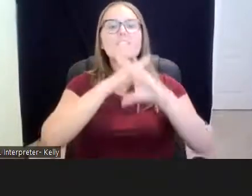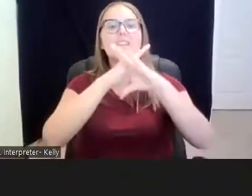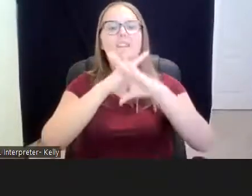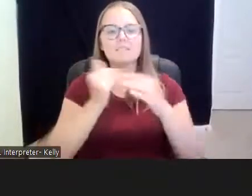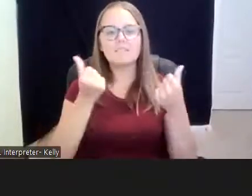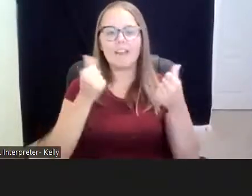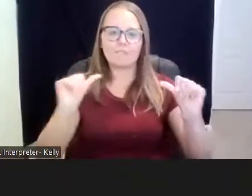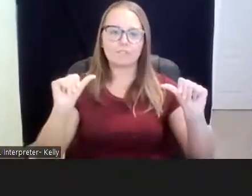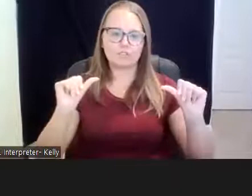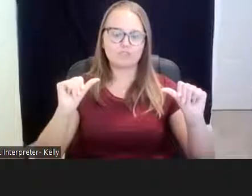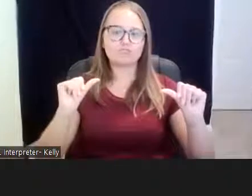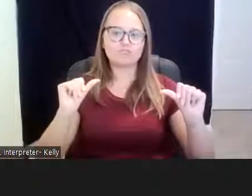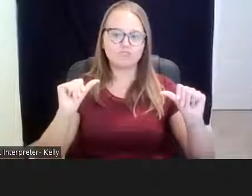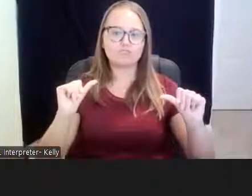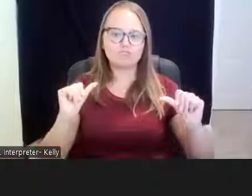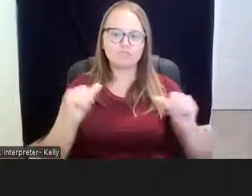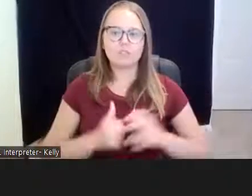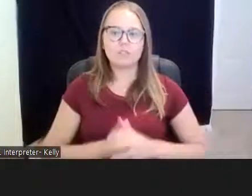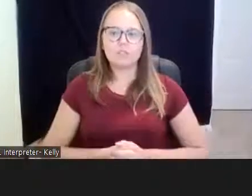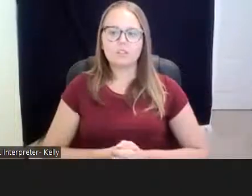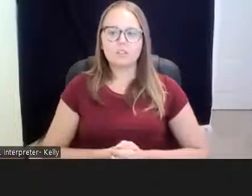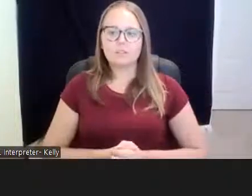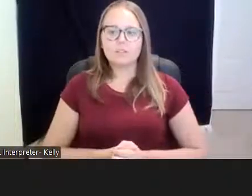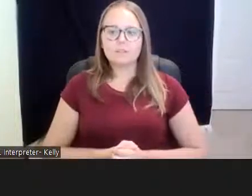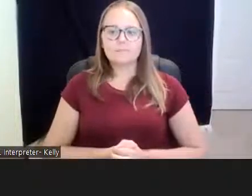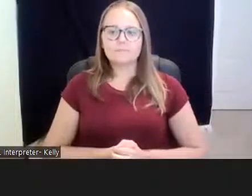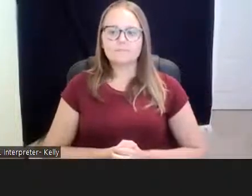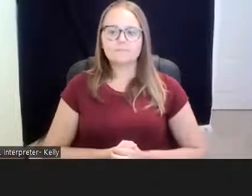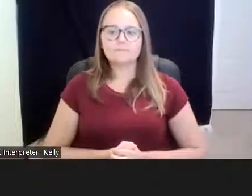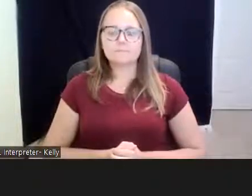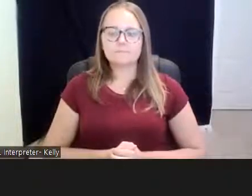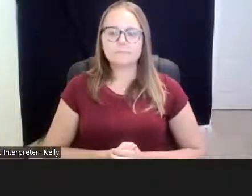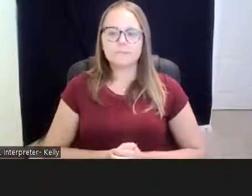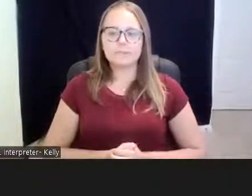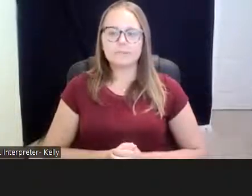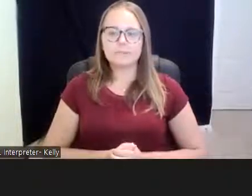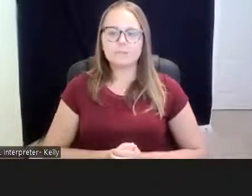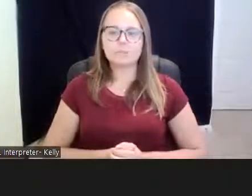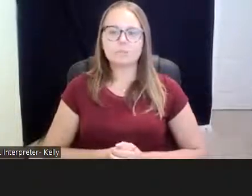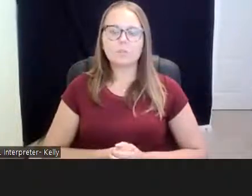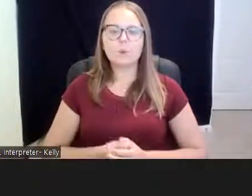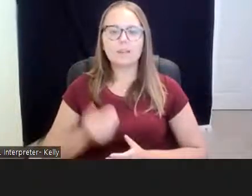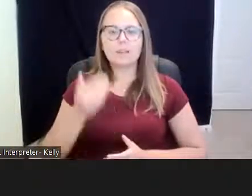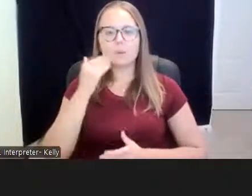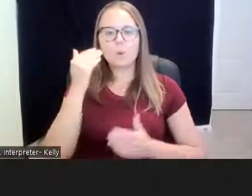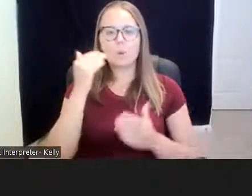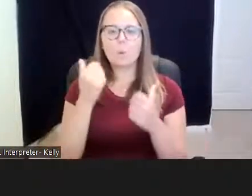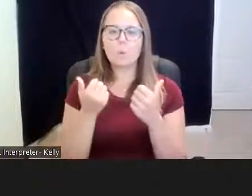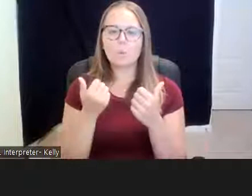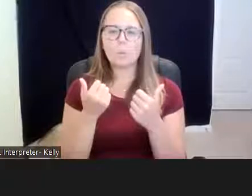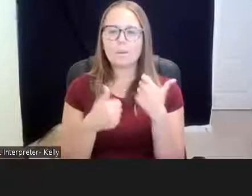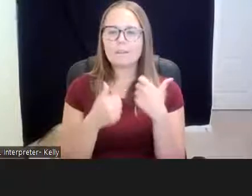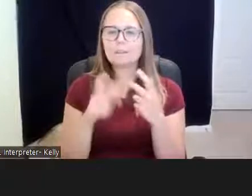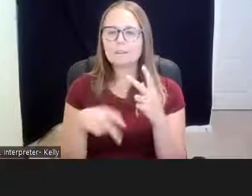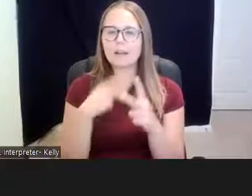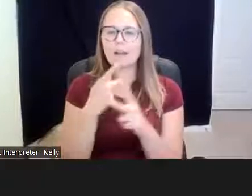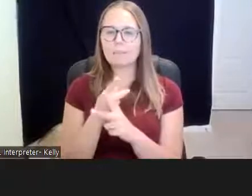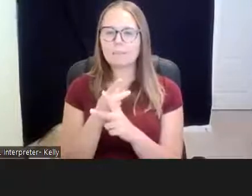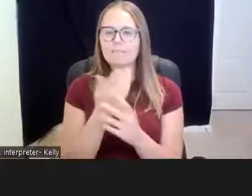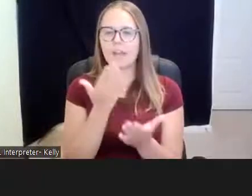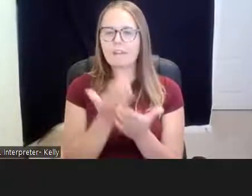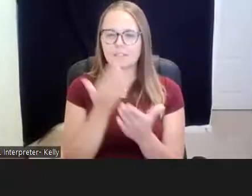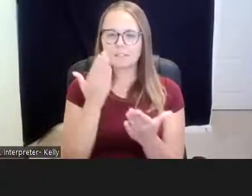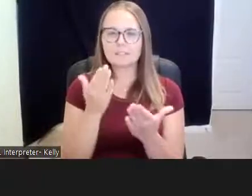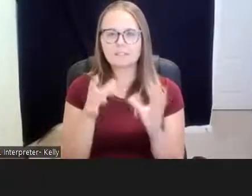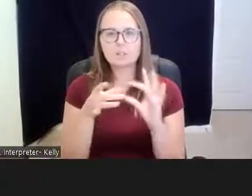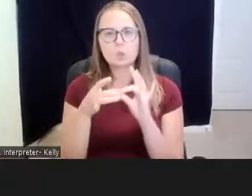efforts. And so what we know is what kinds of correlational evidence is associated with greater